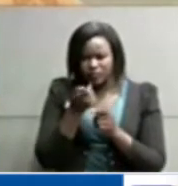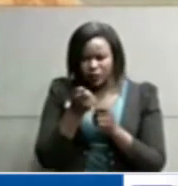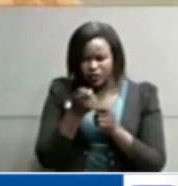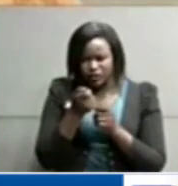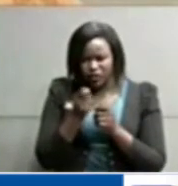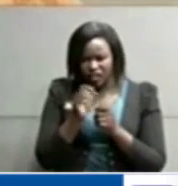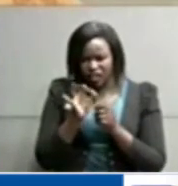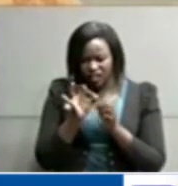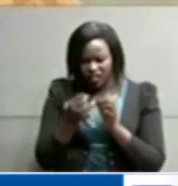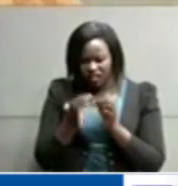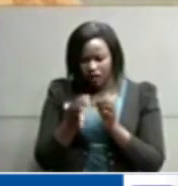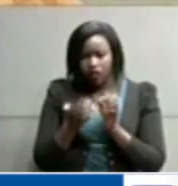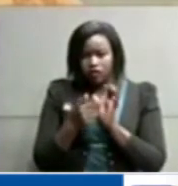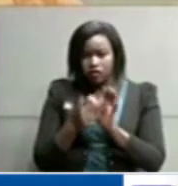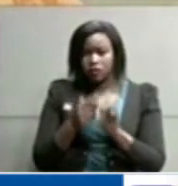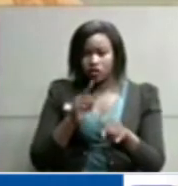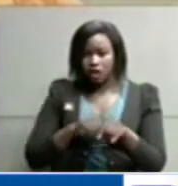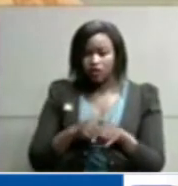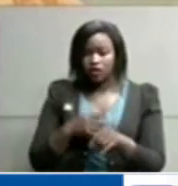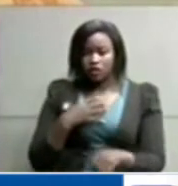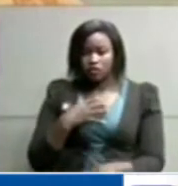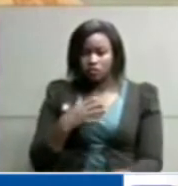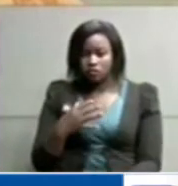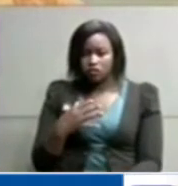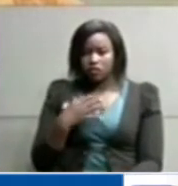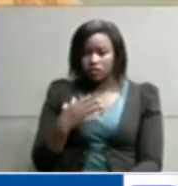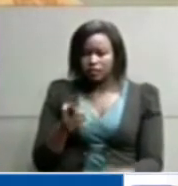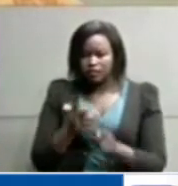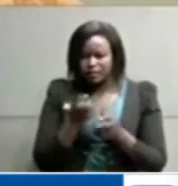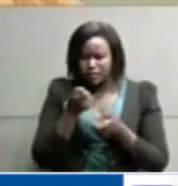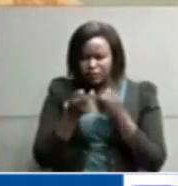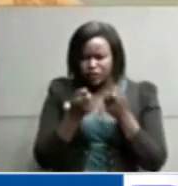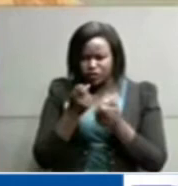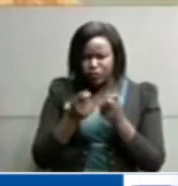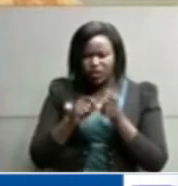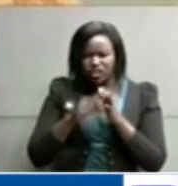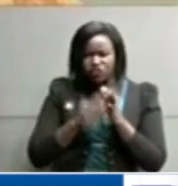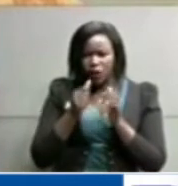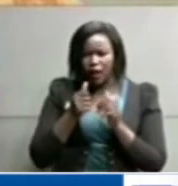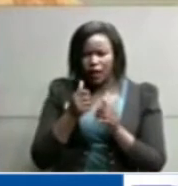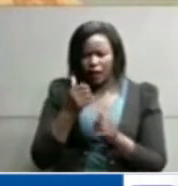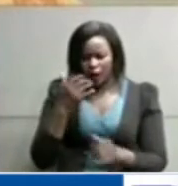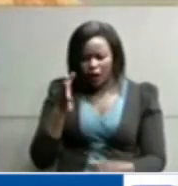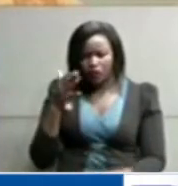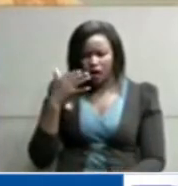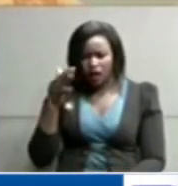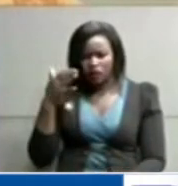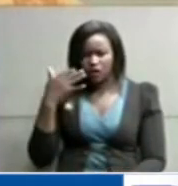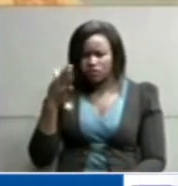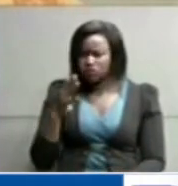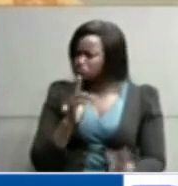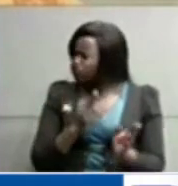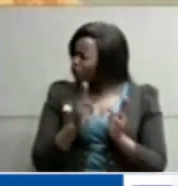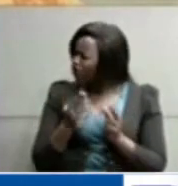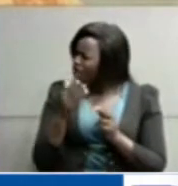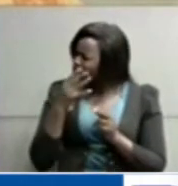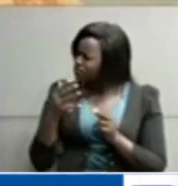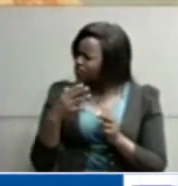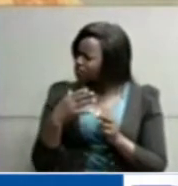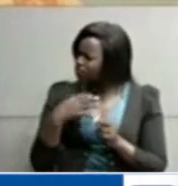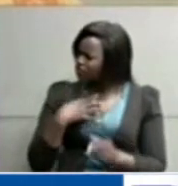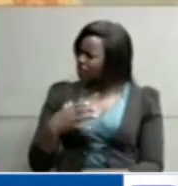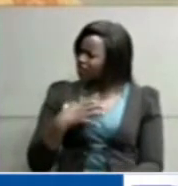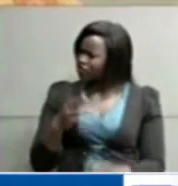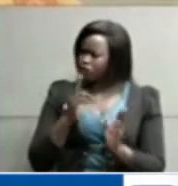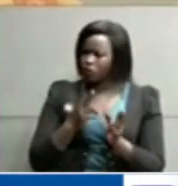come when you're breathing. Small droplets come. You touch the nose. No more breathing.